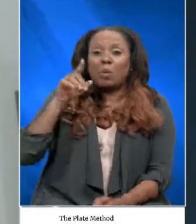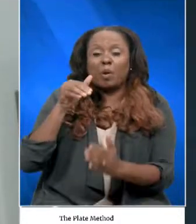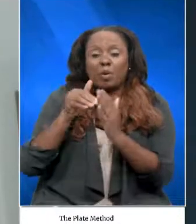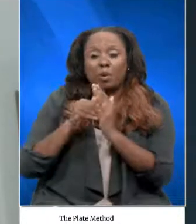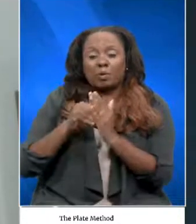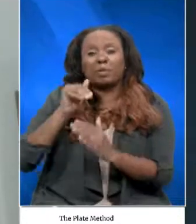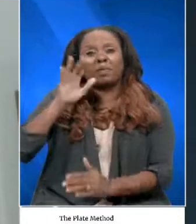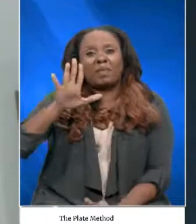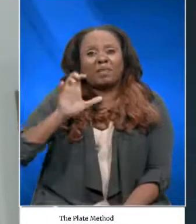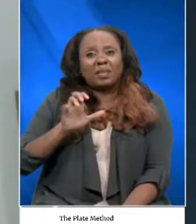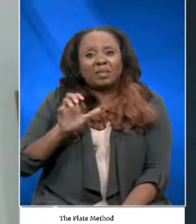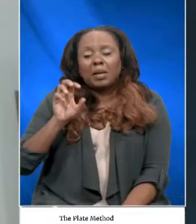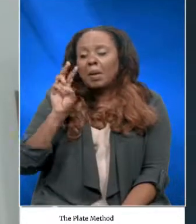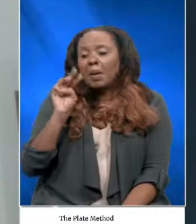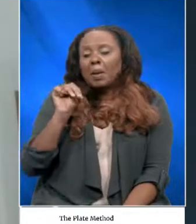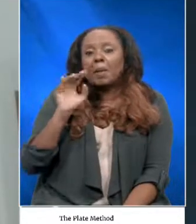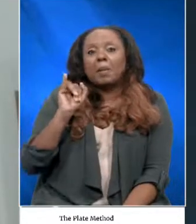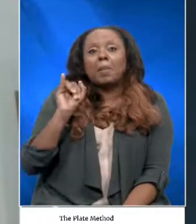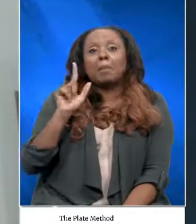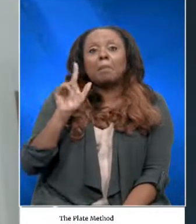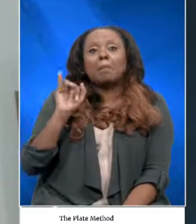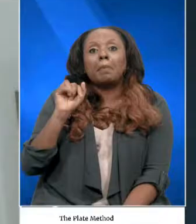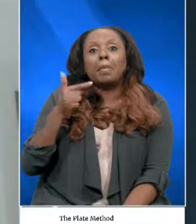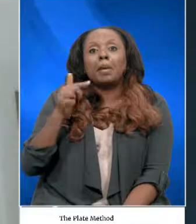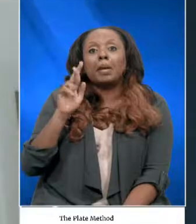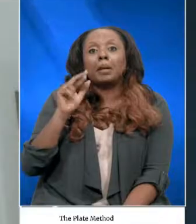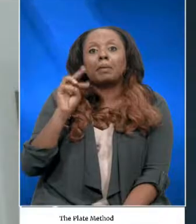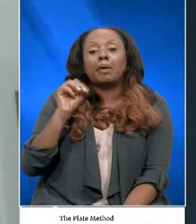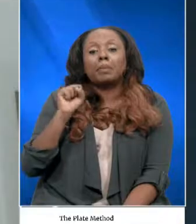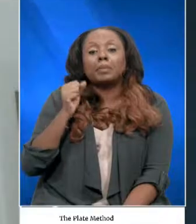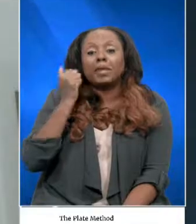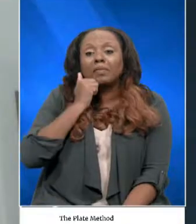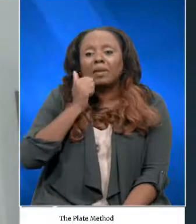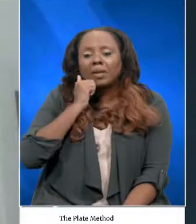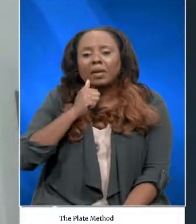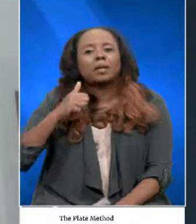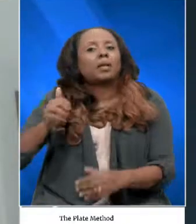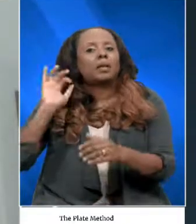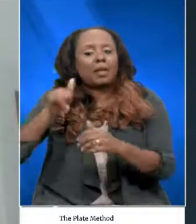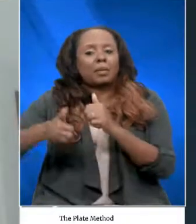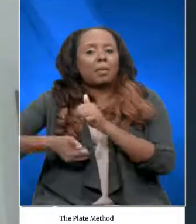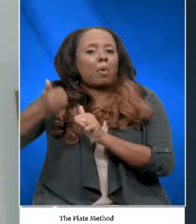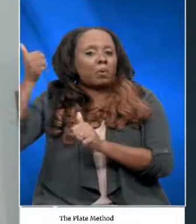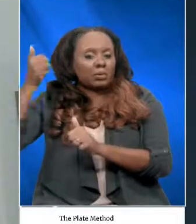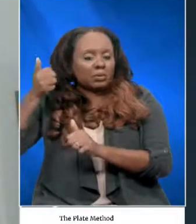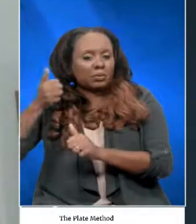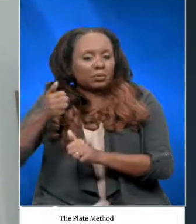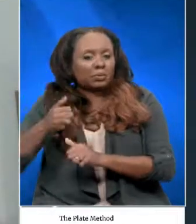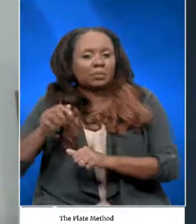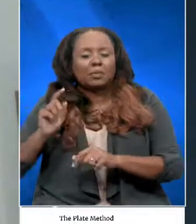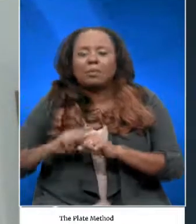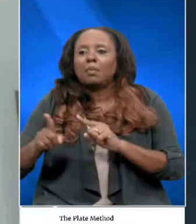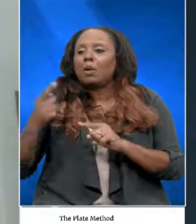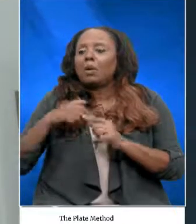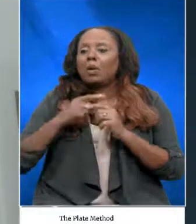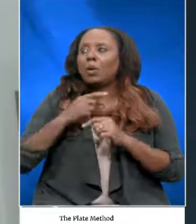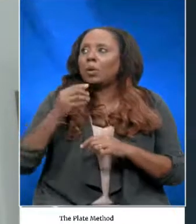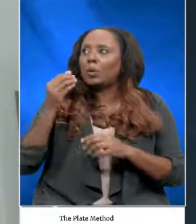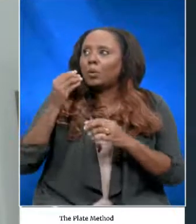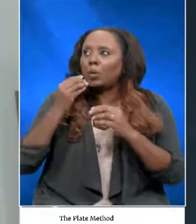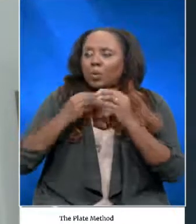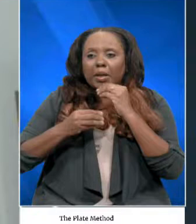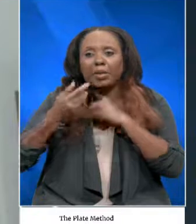of sodium per day. So that is our maximum, but we consume double, triple, quadruple